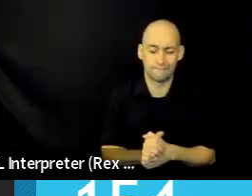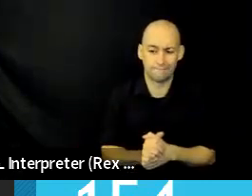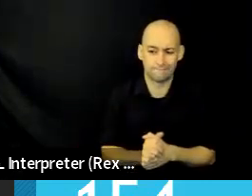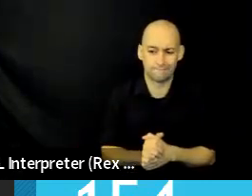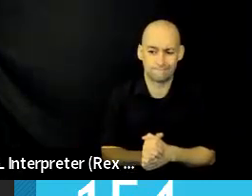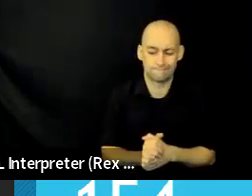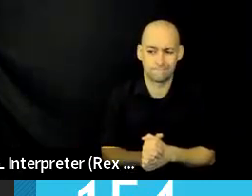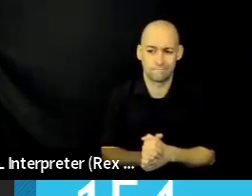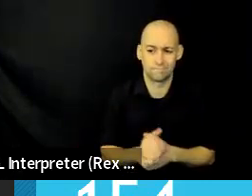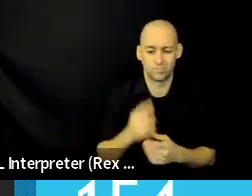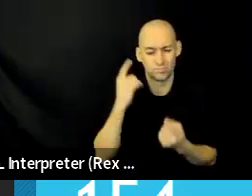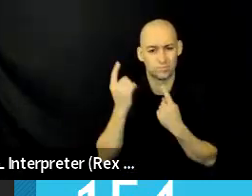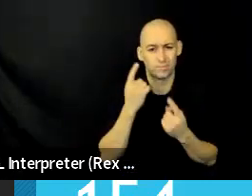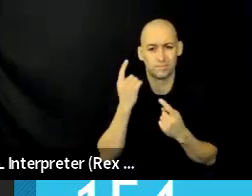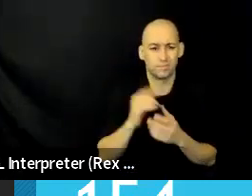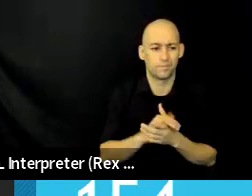think there were.